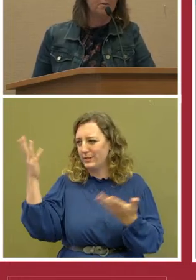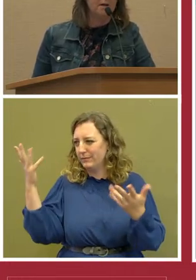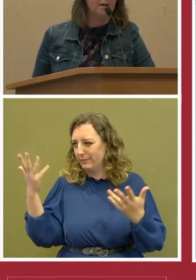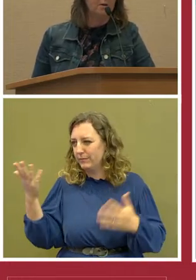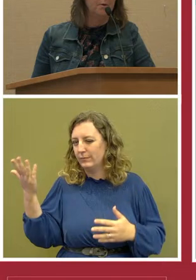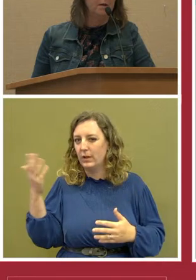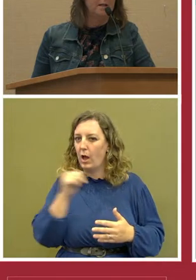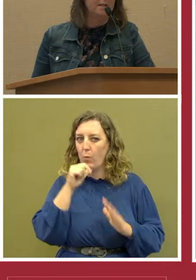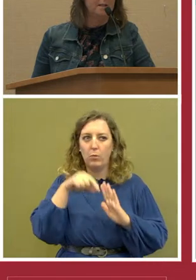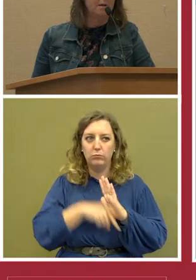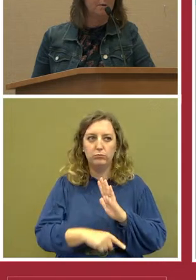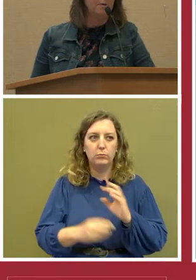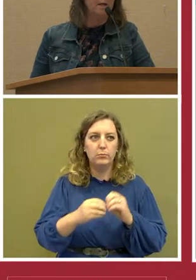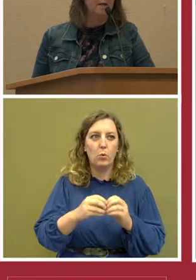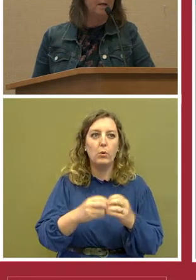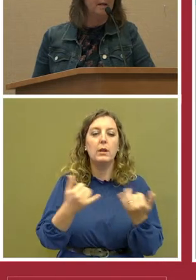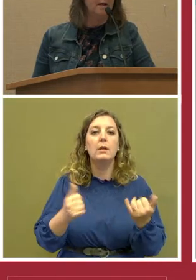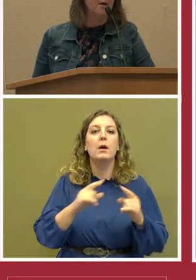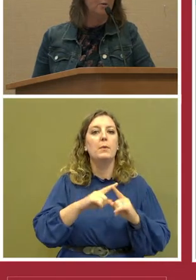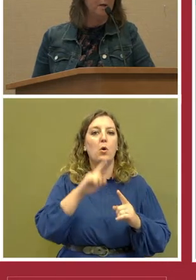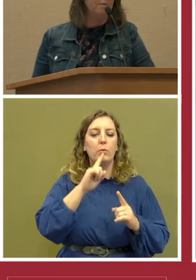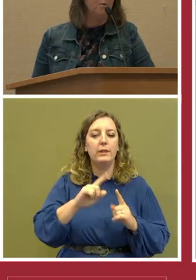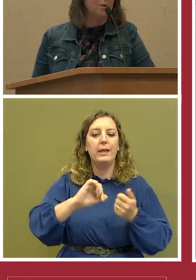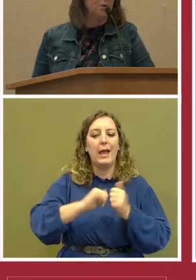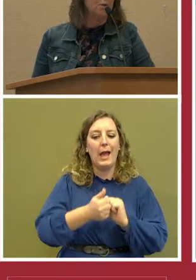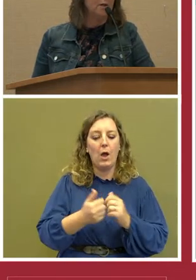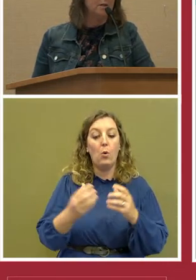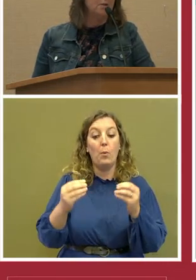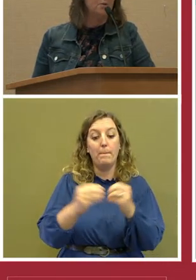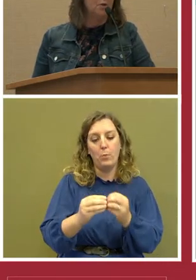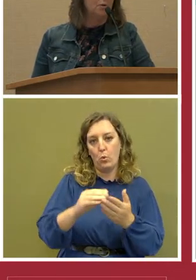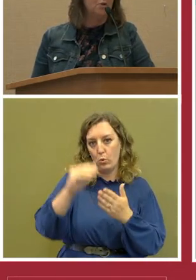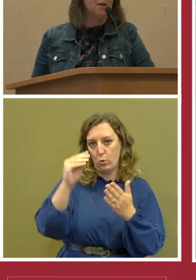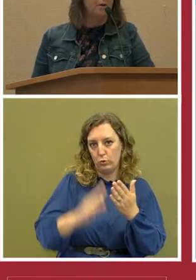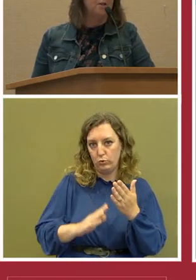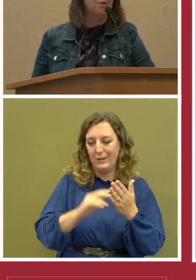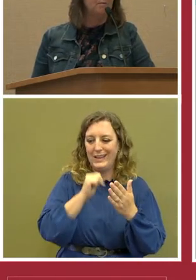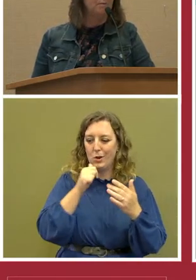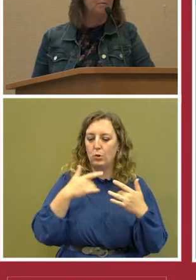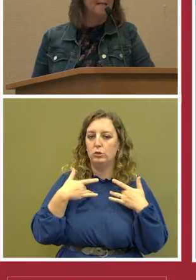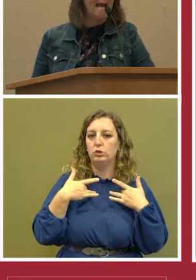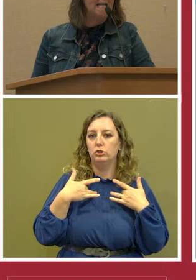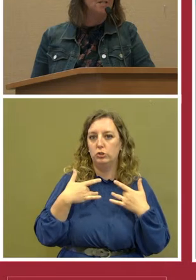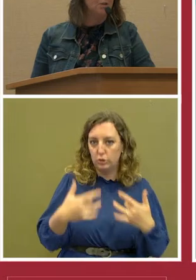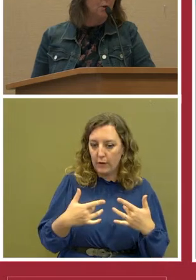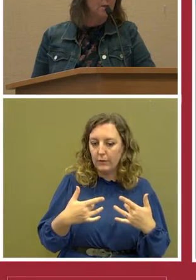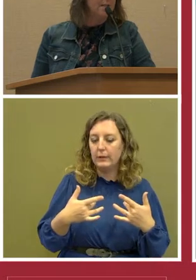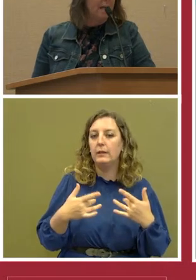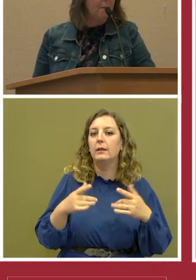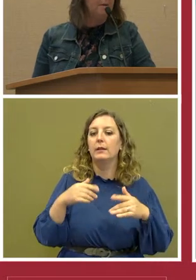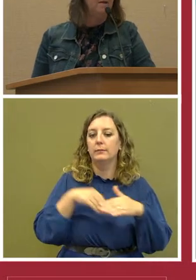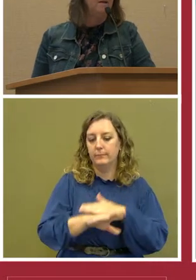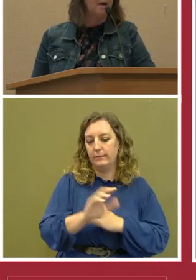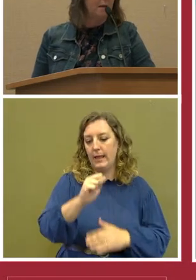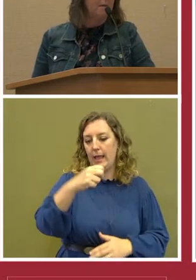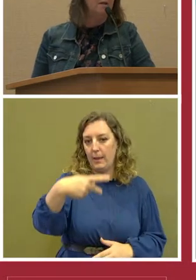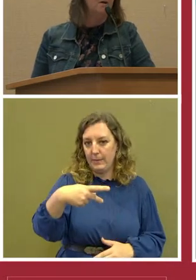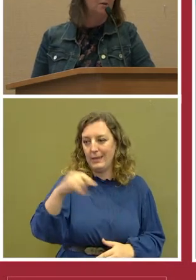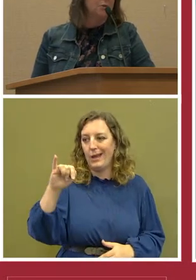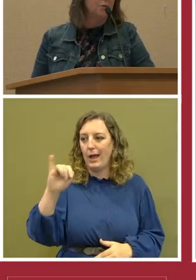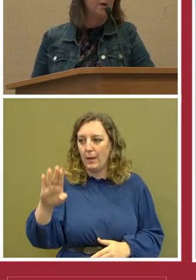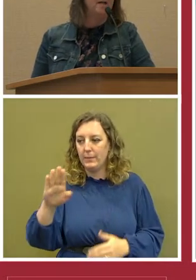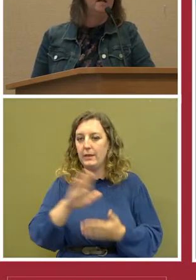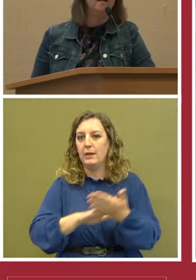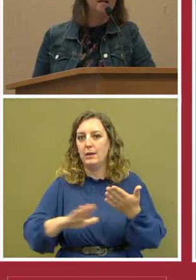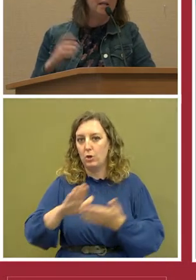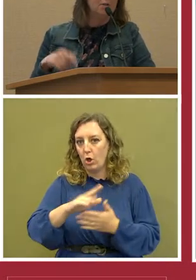before, so I'm not going to go into a lot of detail, but really hitting at how do we get more students who don't generally tend to go into AP, IB,